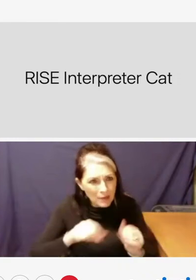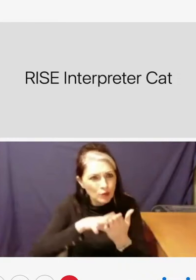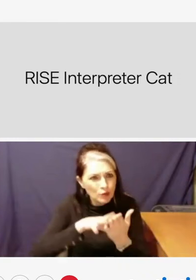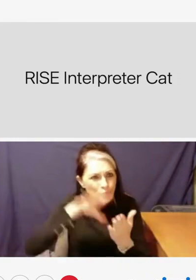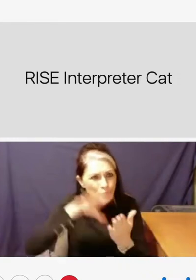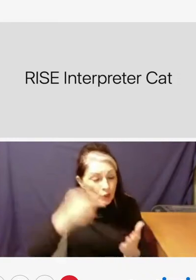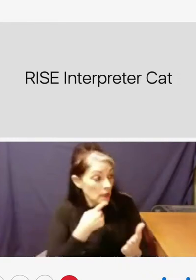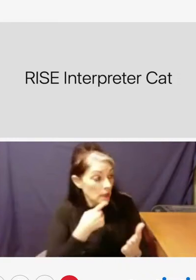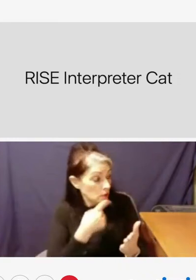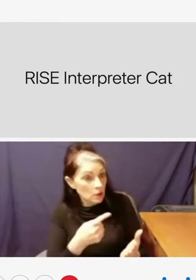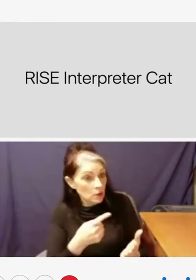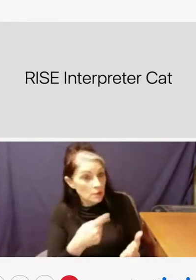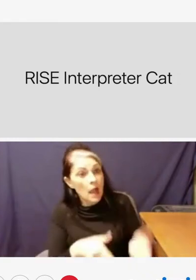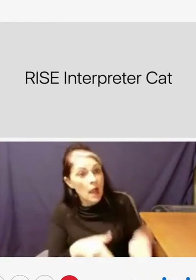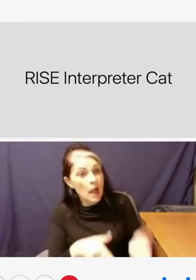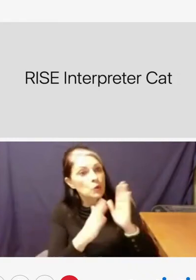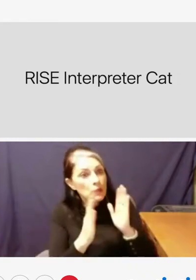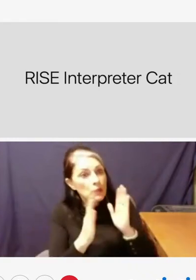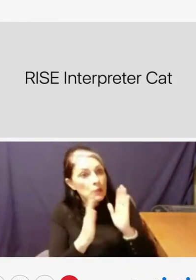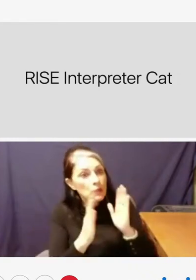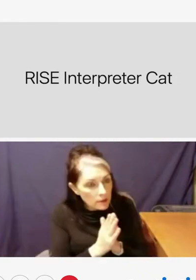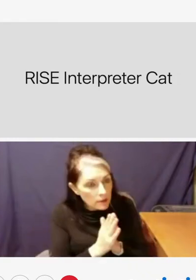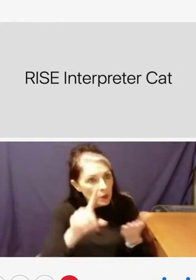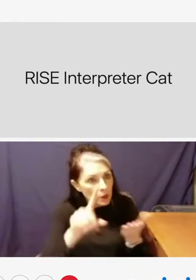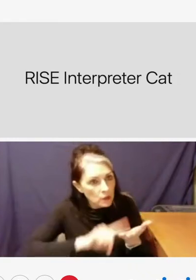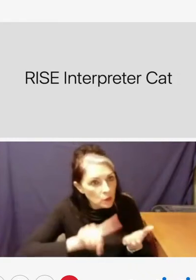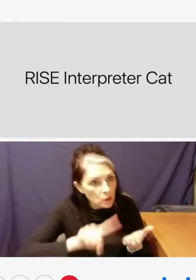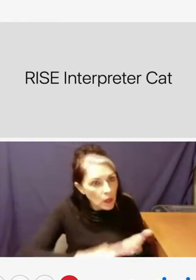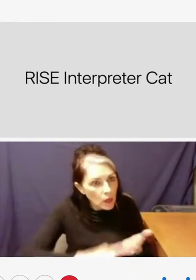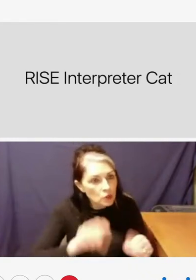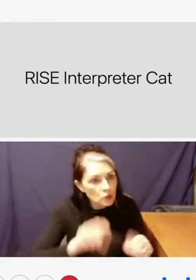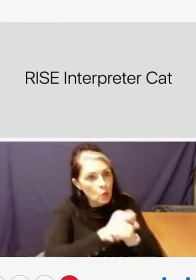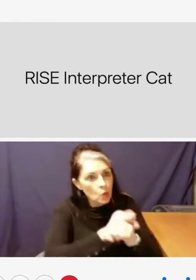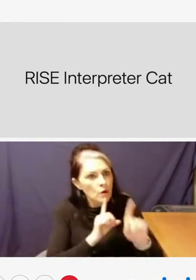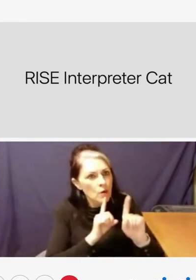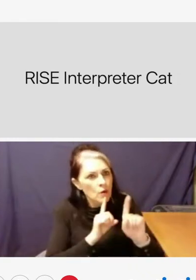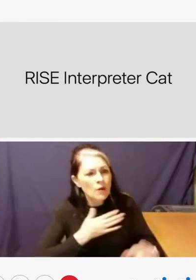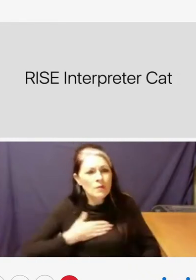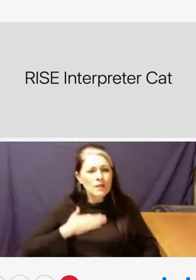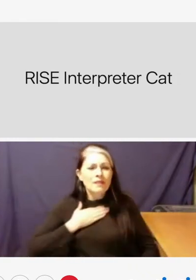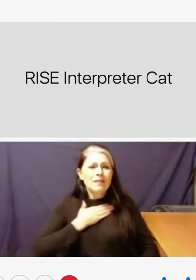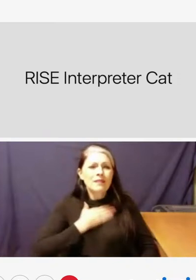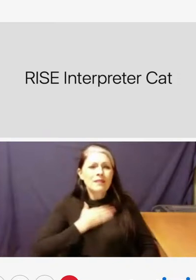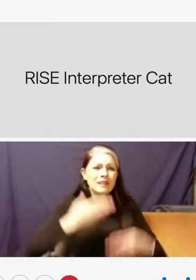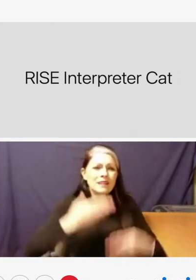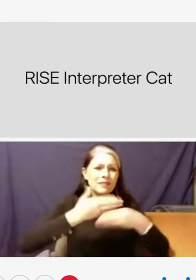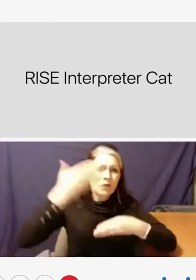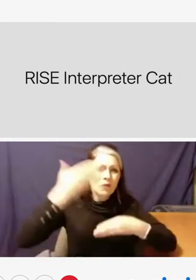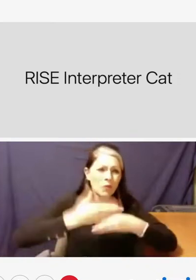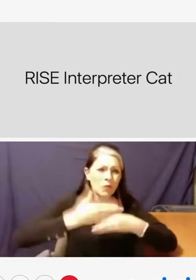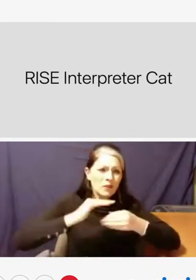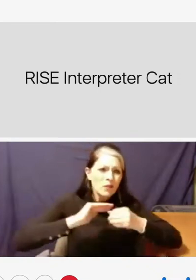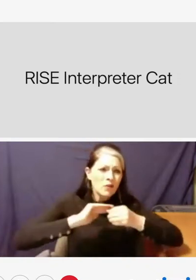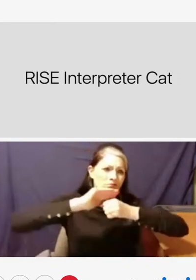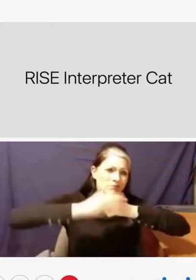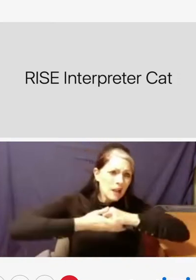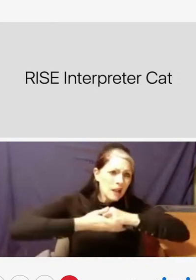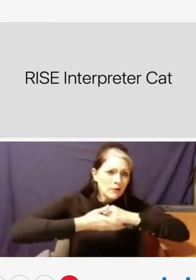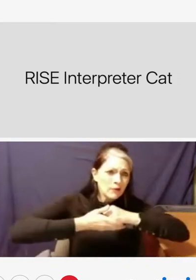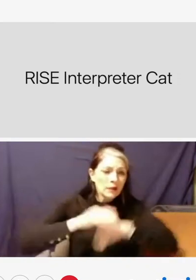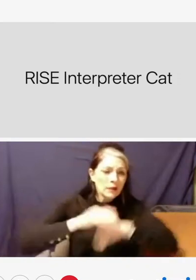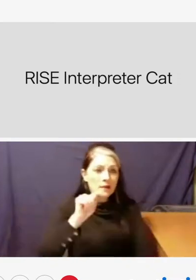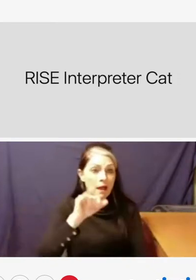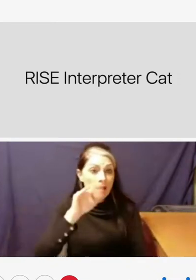we look into the work order and please get these windows tinted so he doesn't have to do something illegal